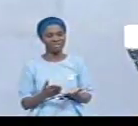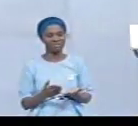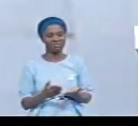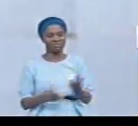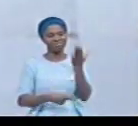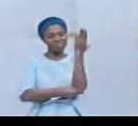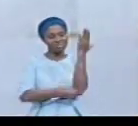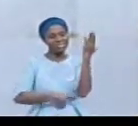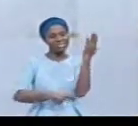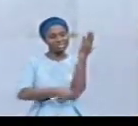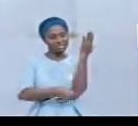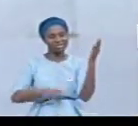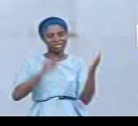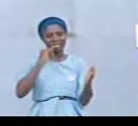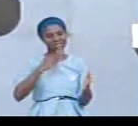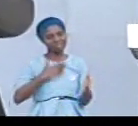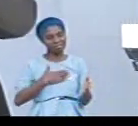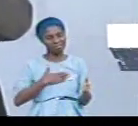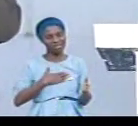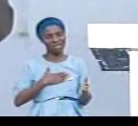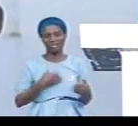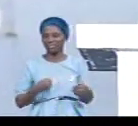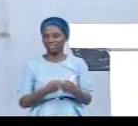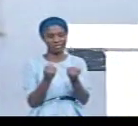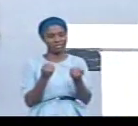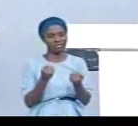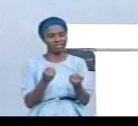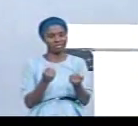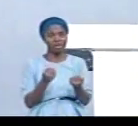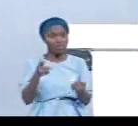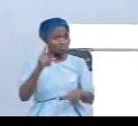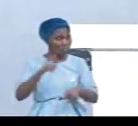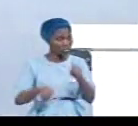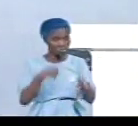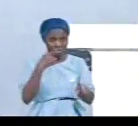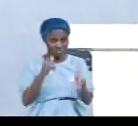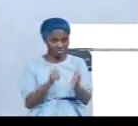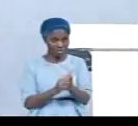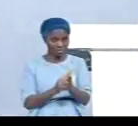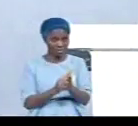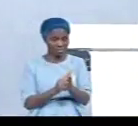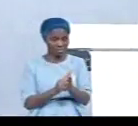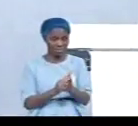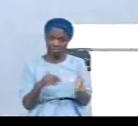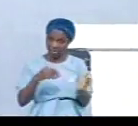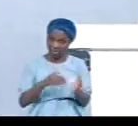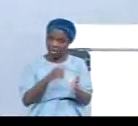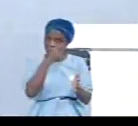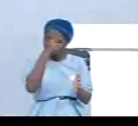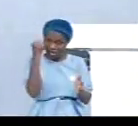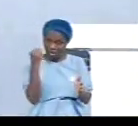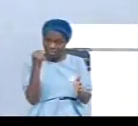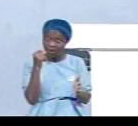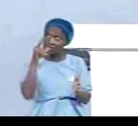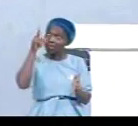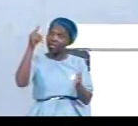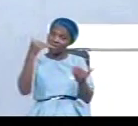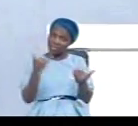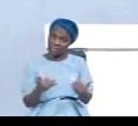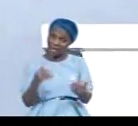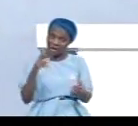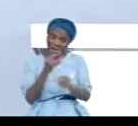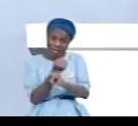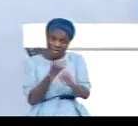challenge. You can't say that again, because he now redeems us from all